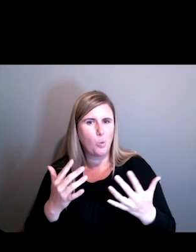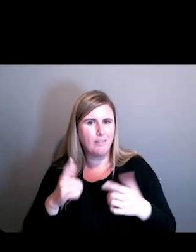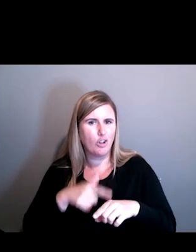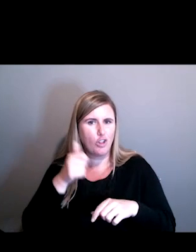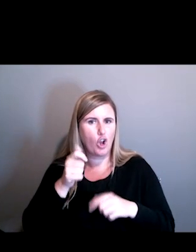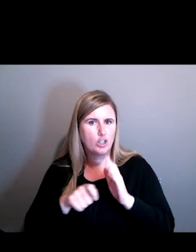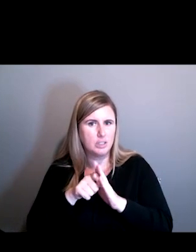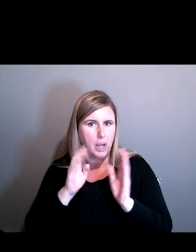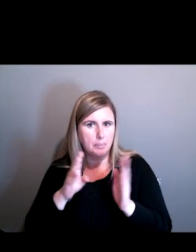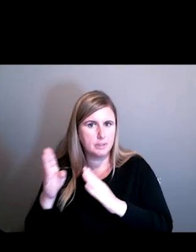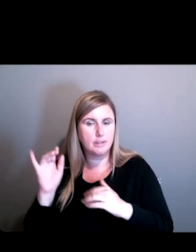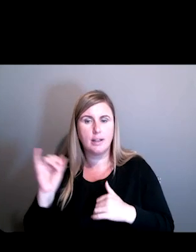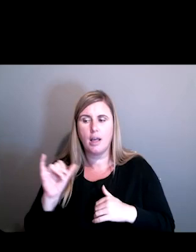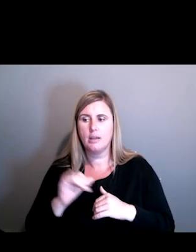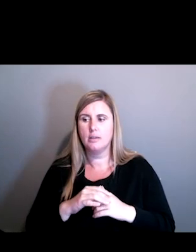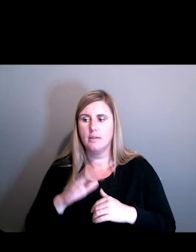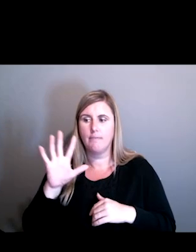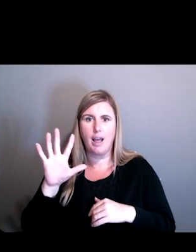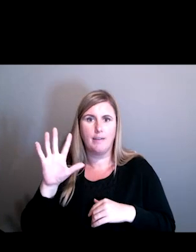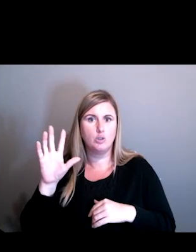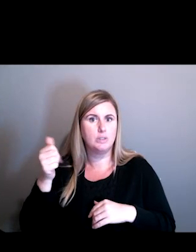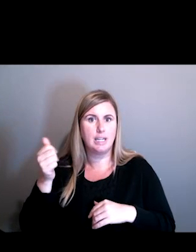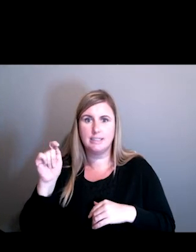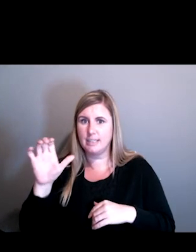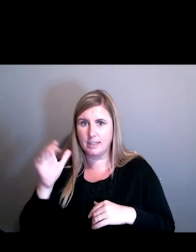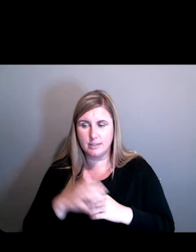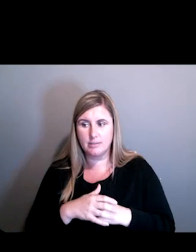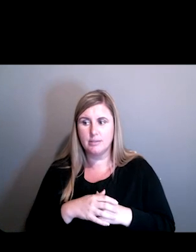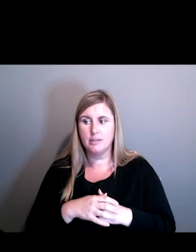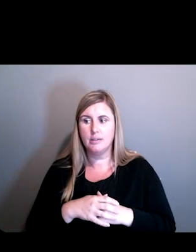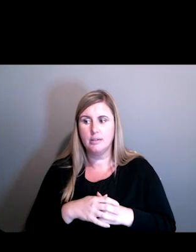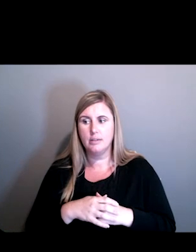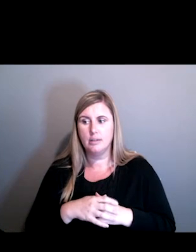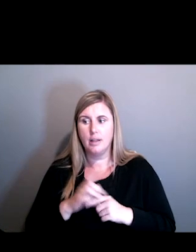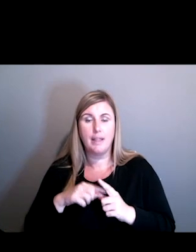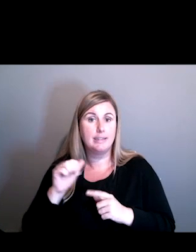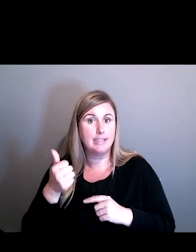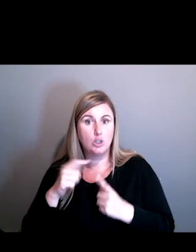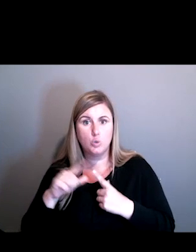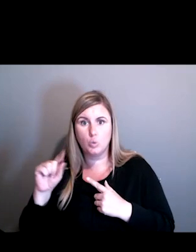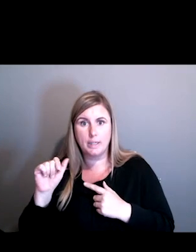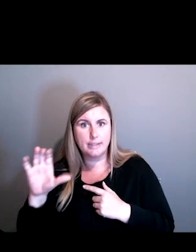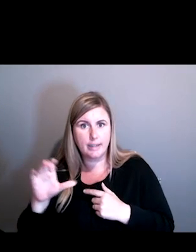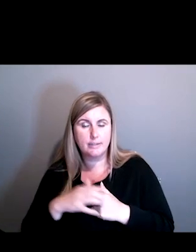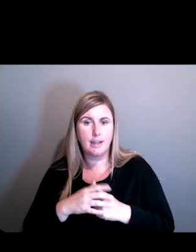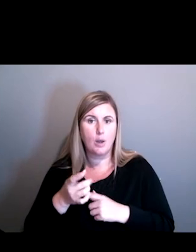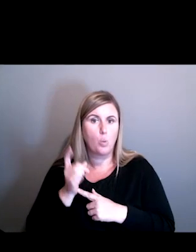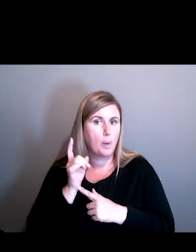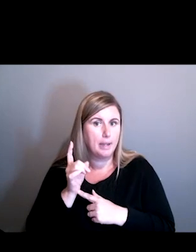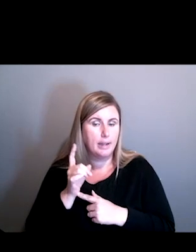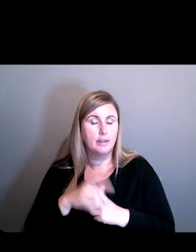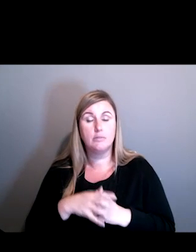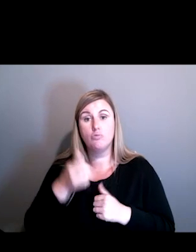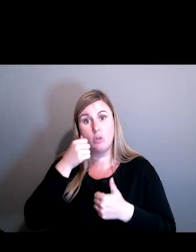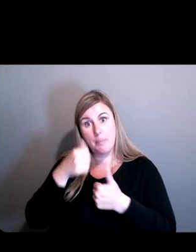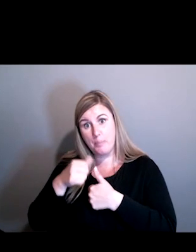longer periods of time, like 5 to 10 seconds, and then 10 to 20 seconds, and then 1 minute. Now